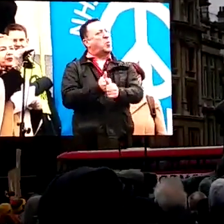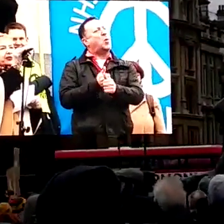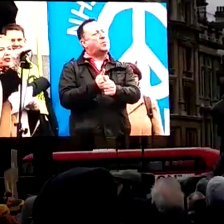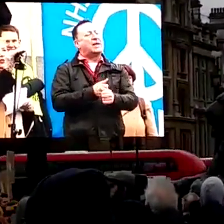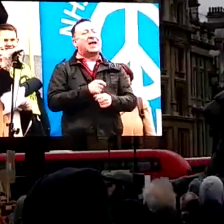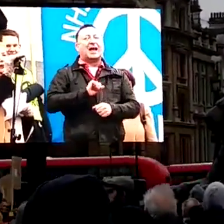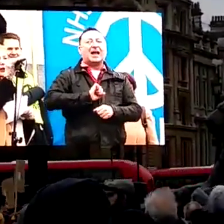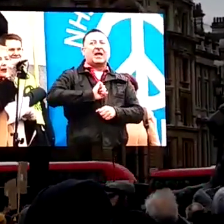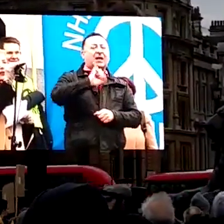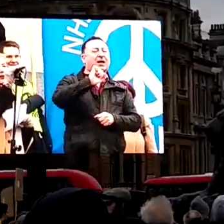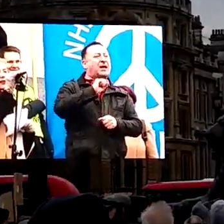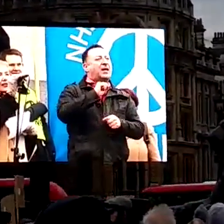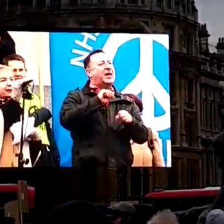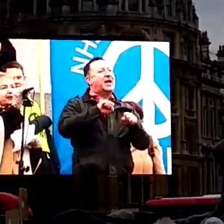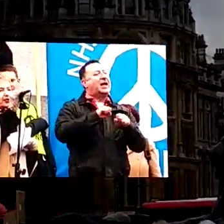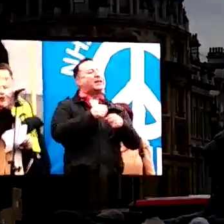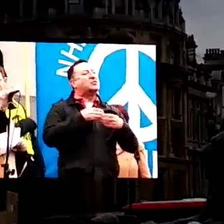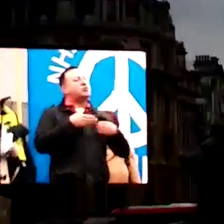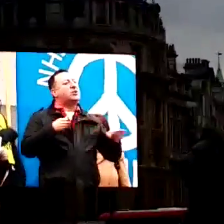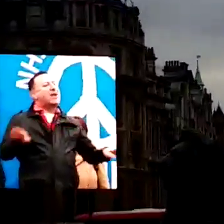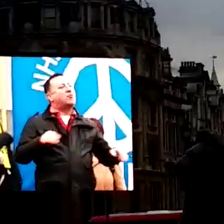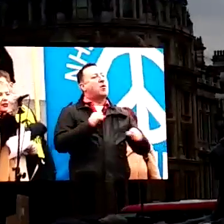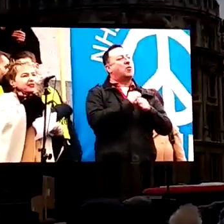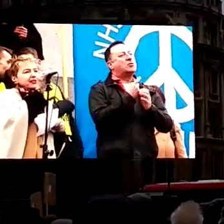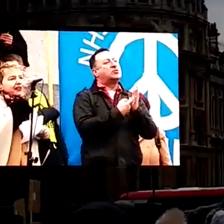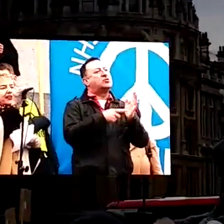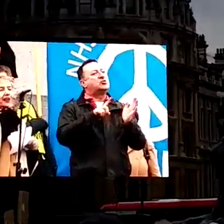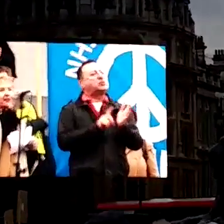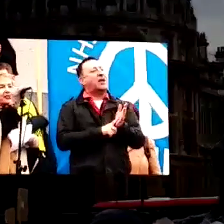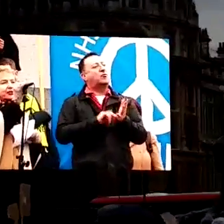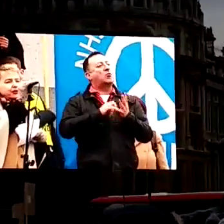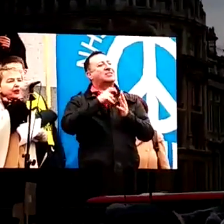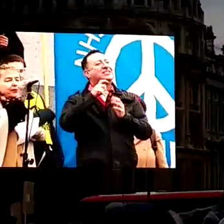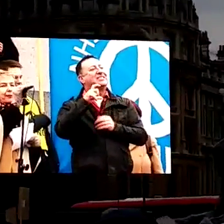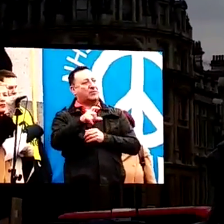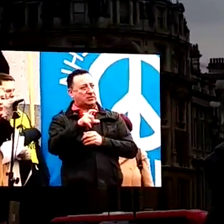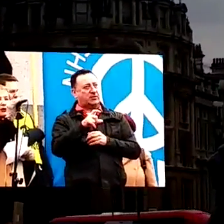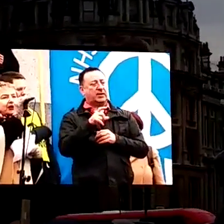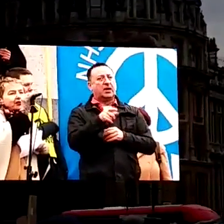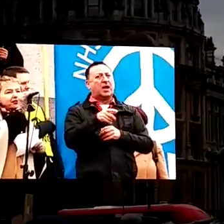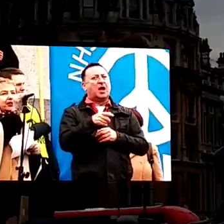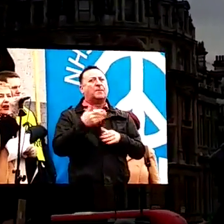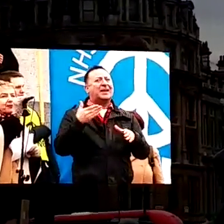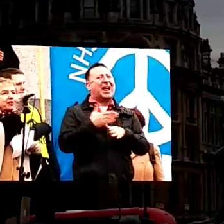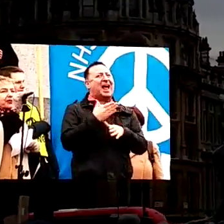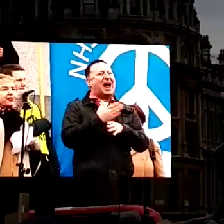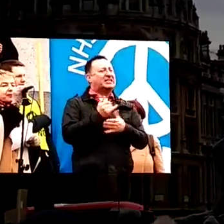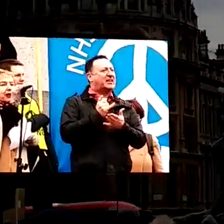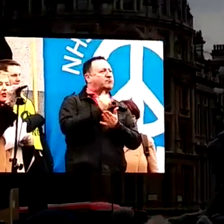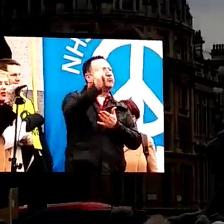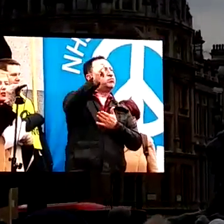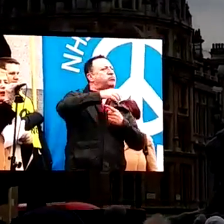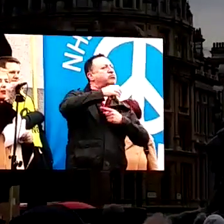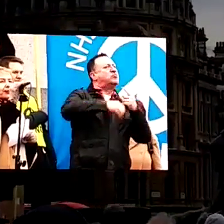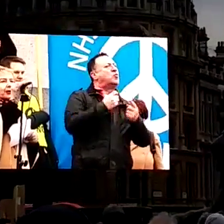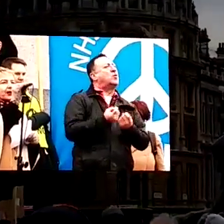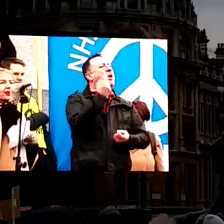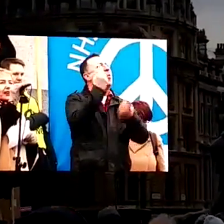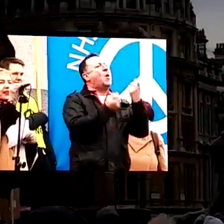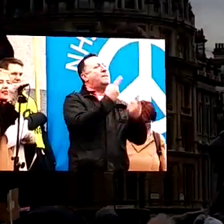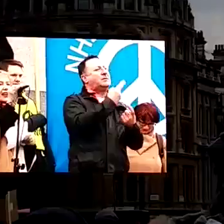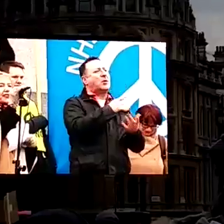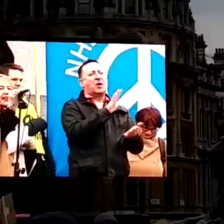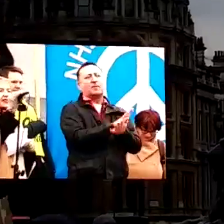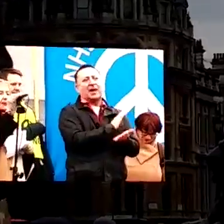Secretary, Christine Blower, has been a great activist against nuclear weapons for a long time. So it's a pleasure to welcome